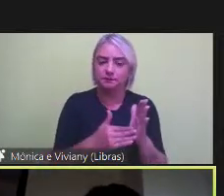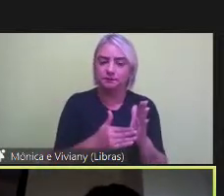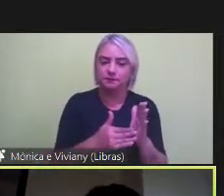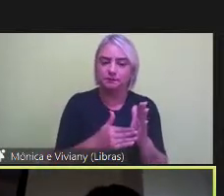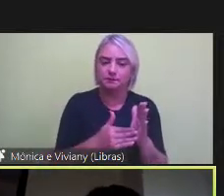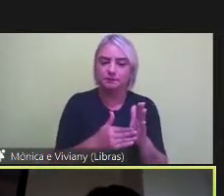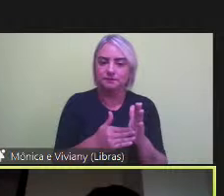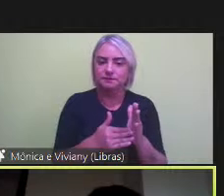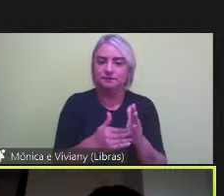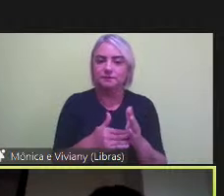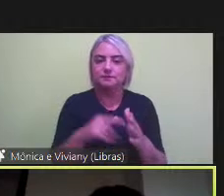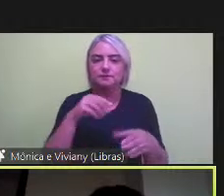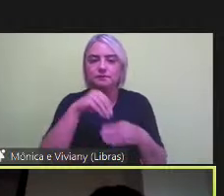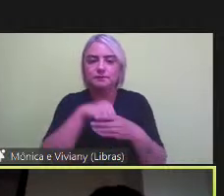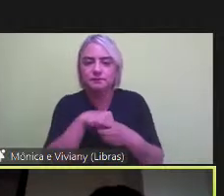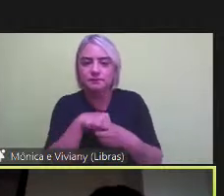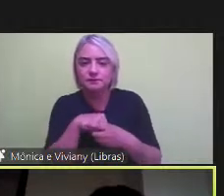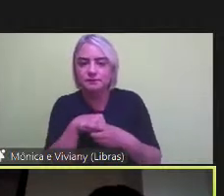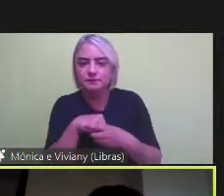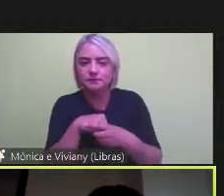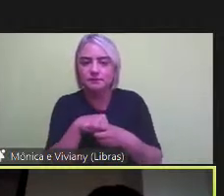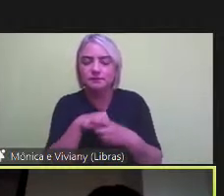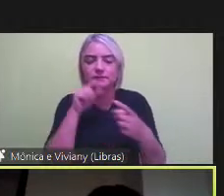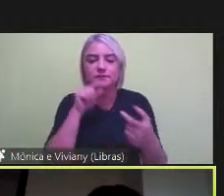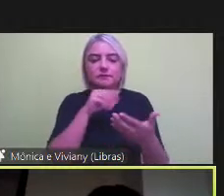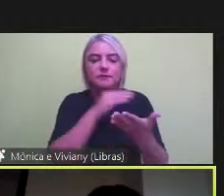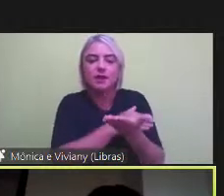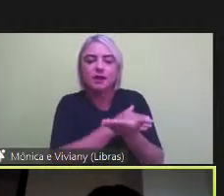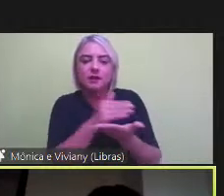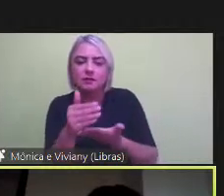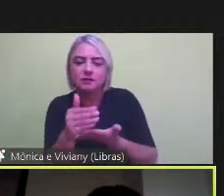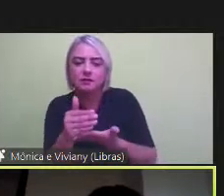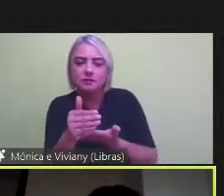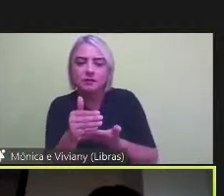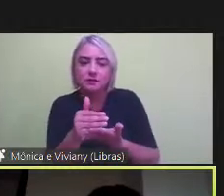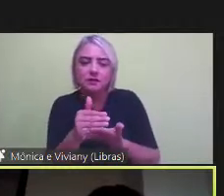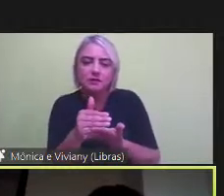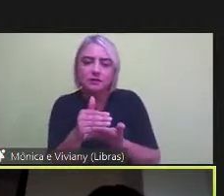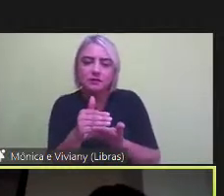And lastly, within these initiatives